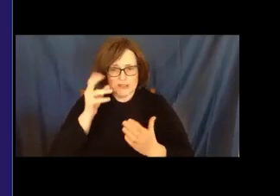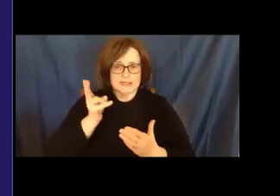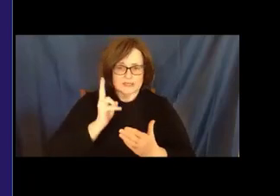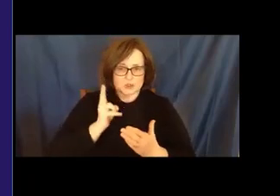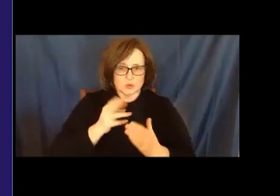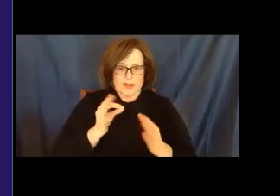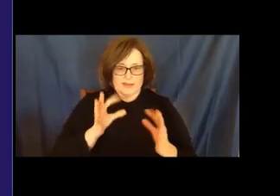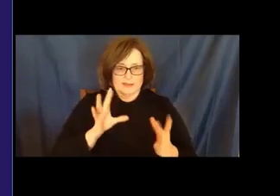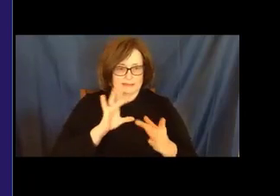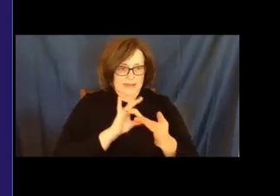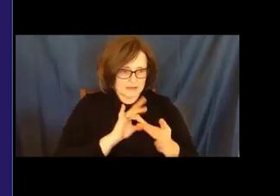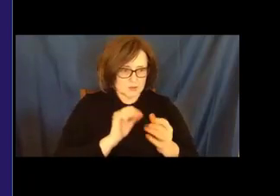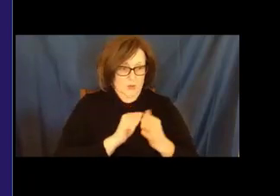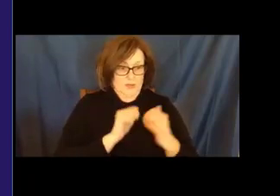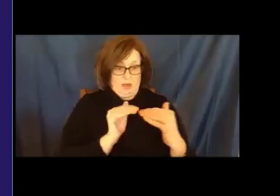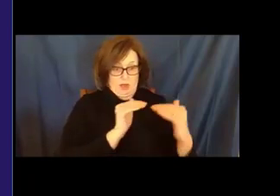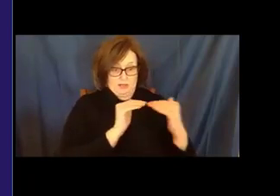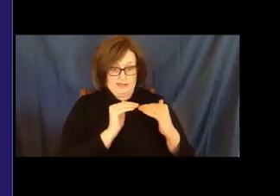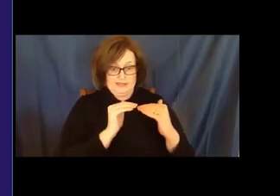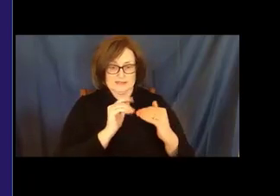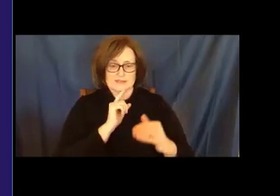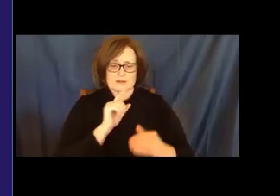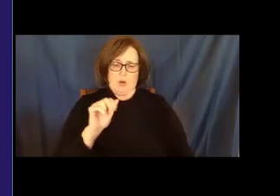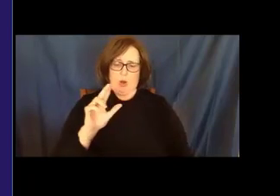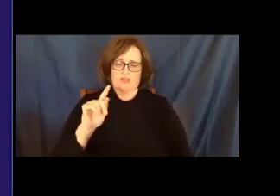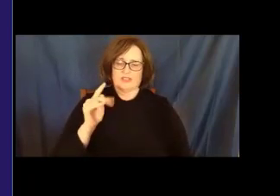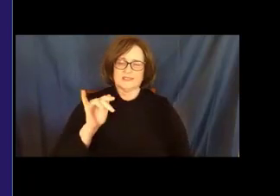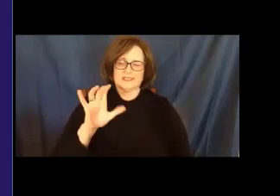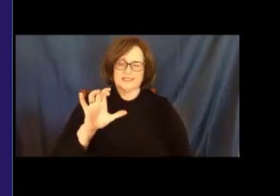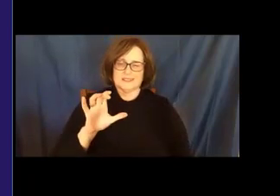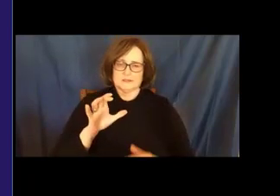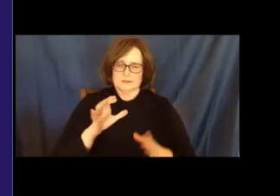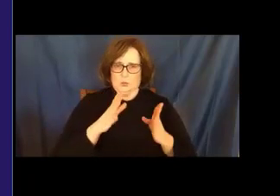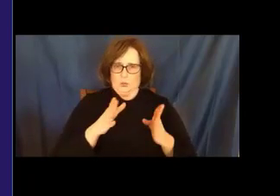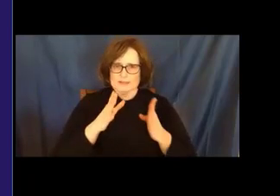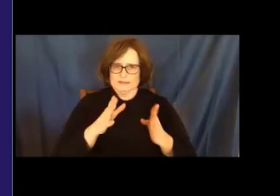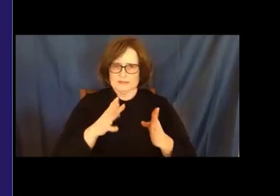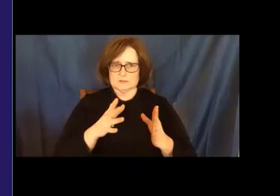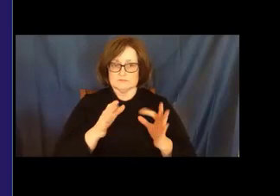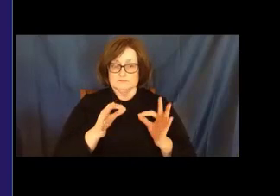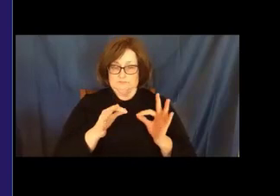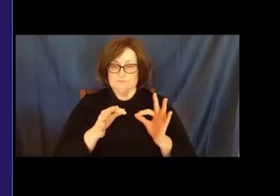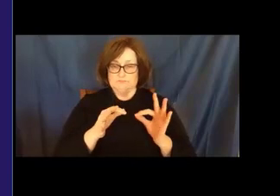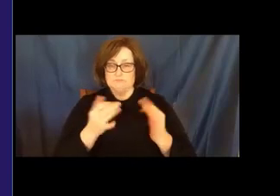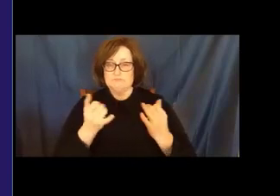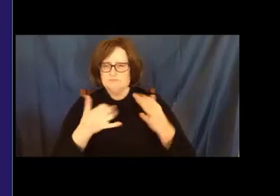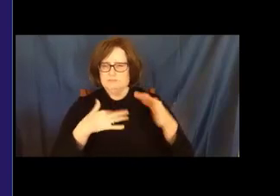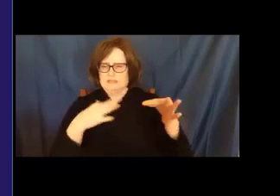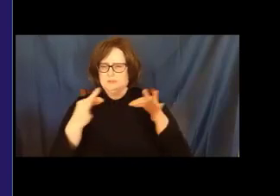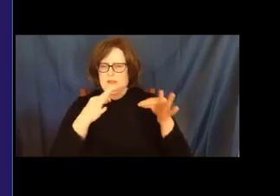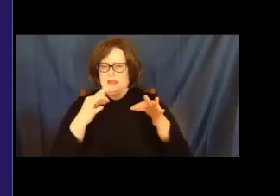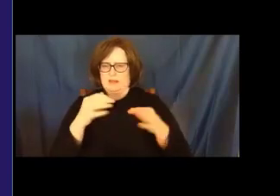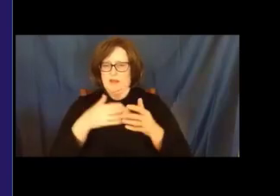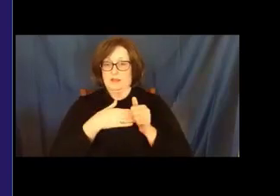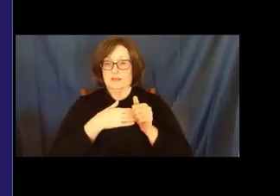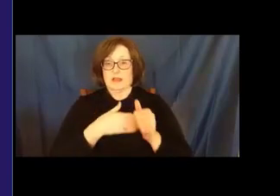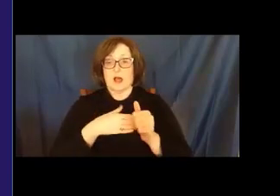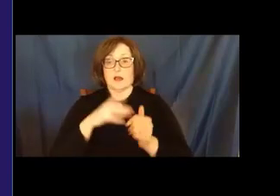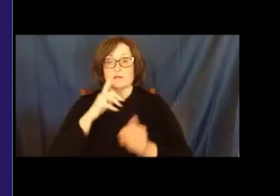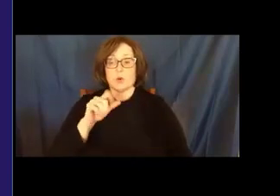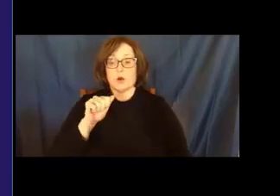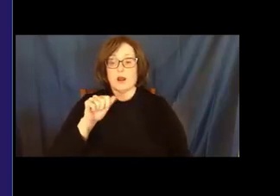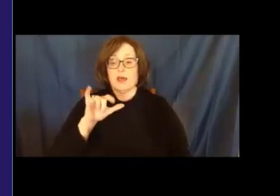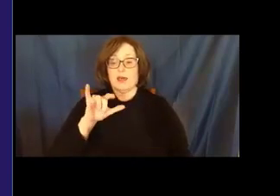ways. I'm going to tell you a little bit about the Guide for Allies. So we started with the Guide for Allies, which is a